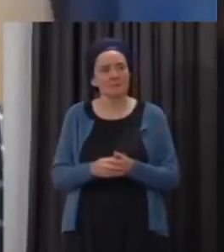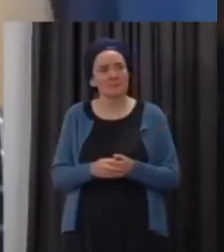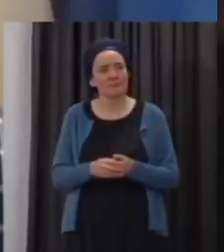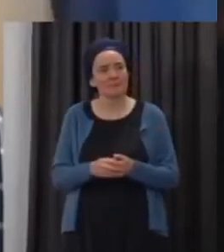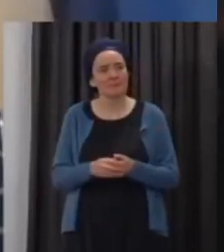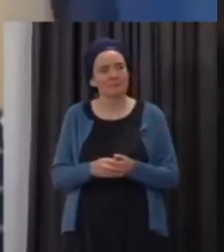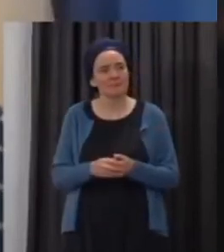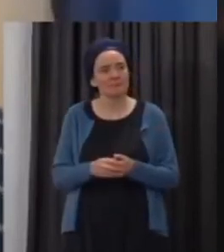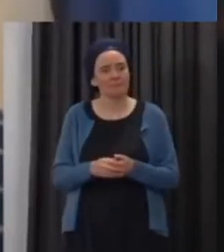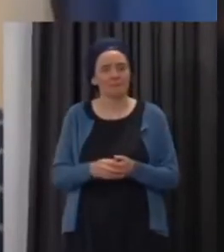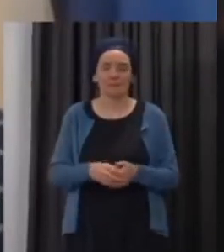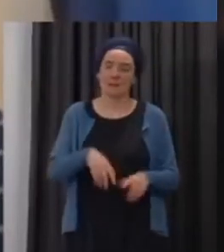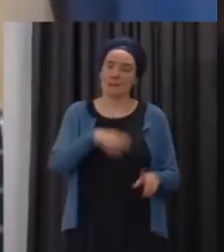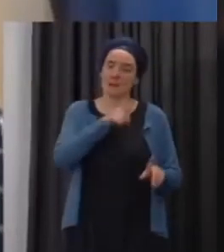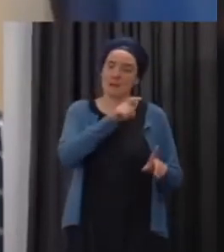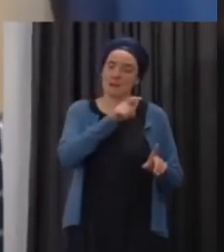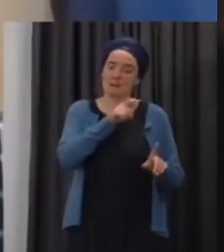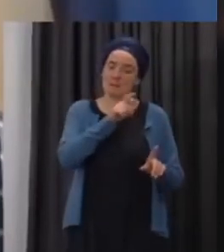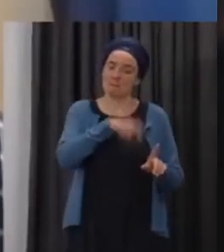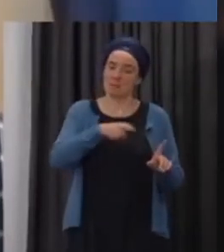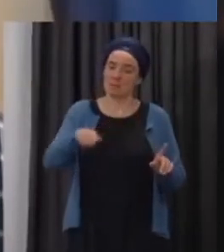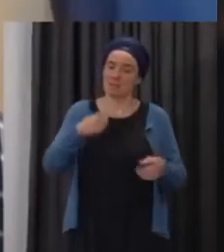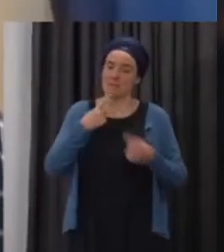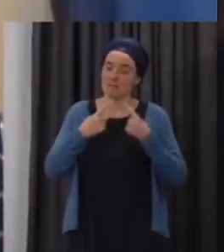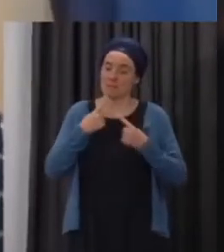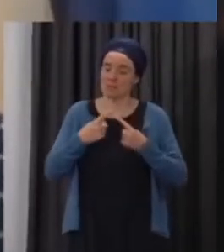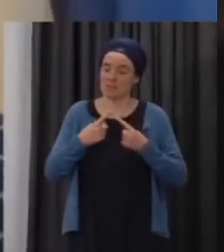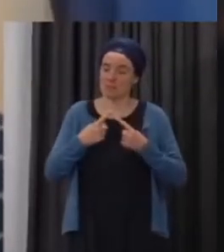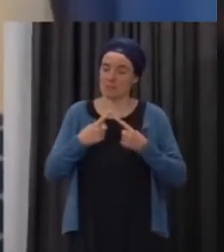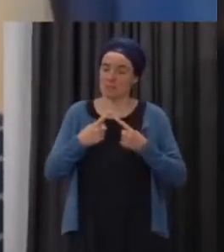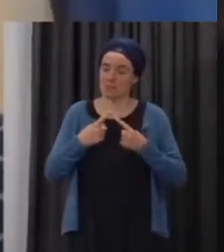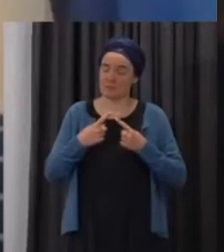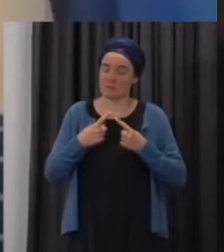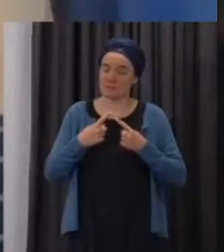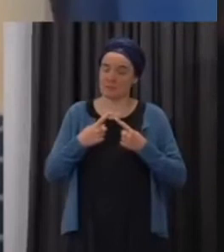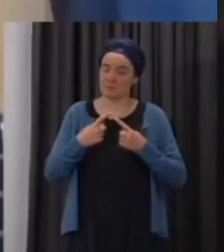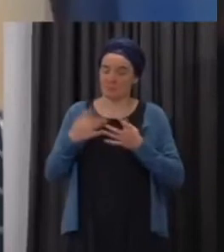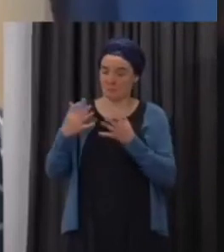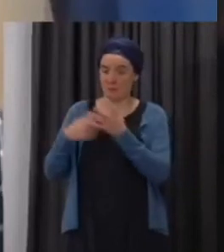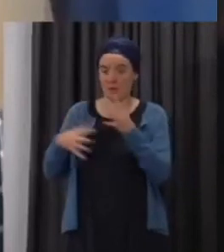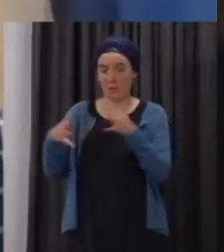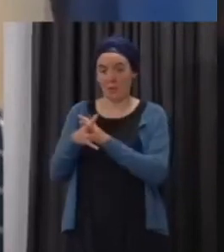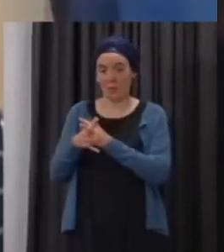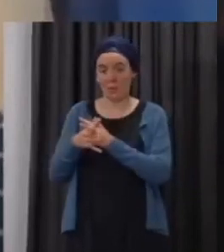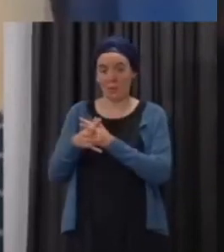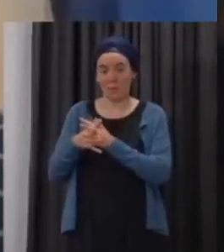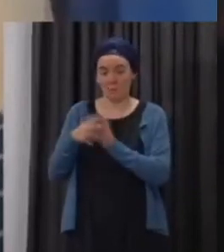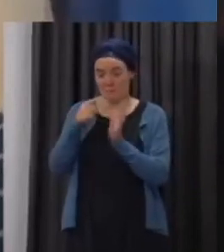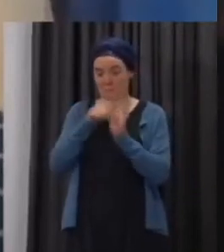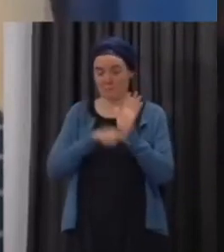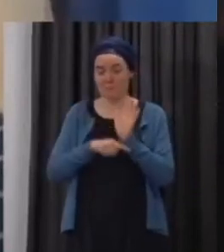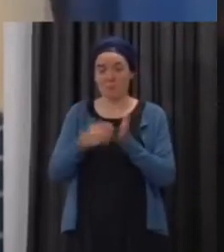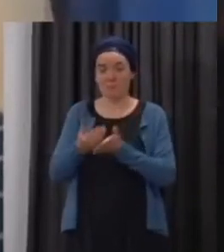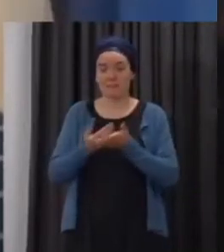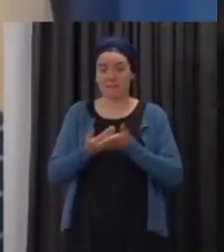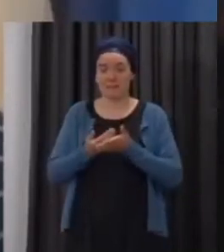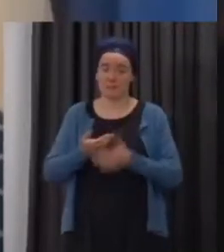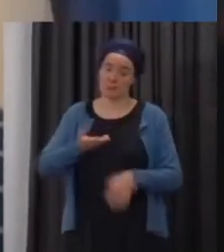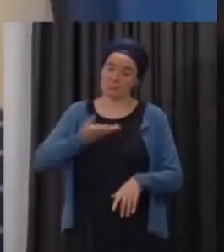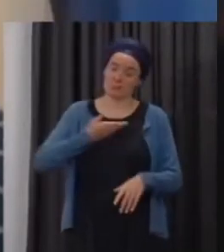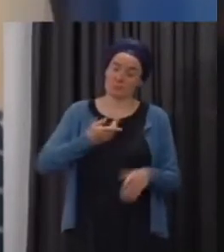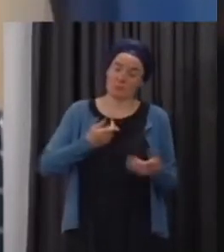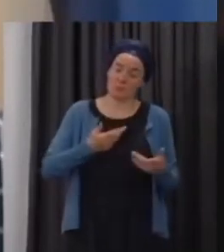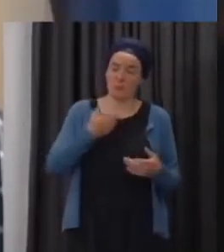is protected in law. That law allows the use of exceptional powers, but also says that rights must be protected as